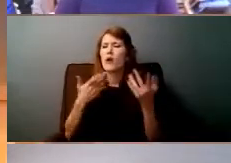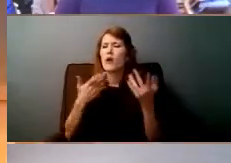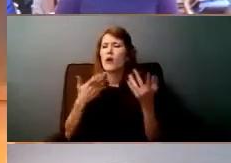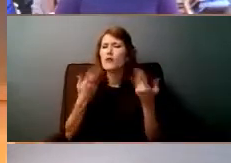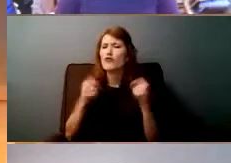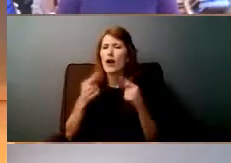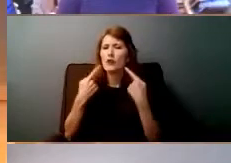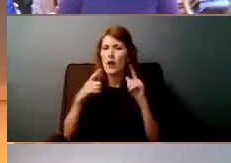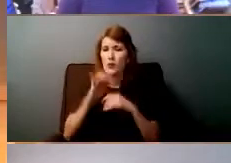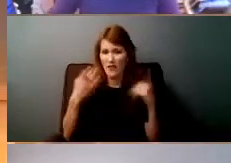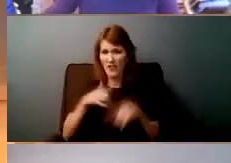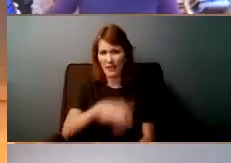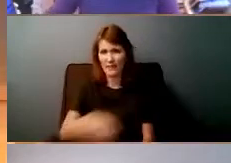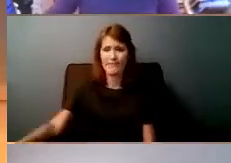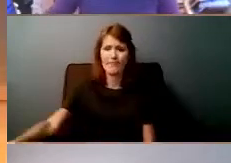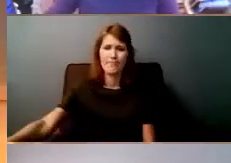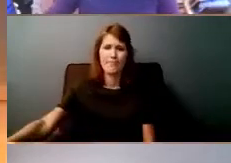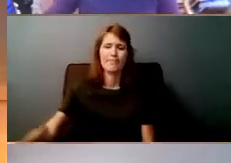event.